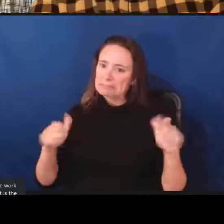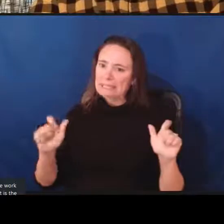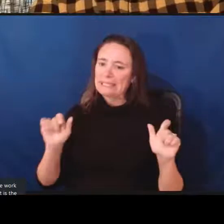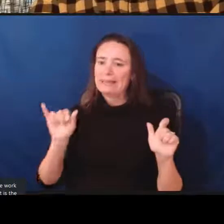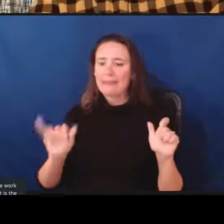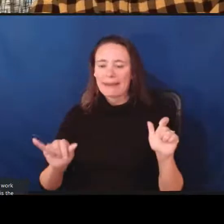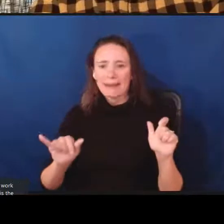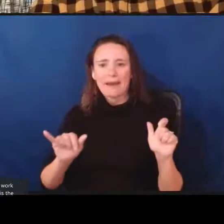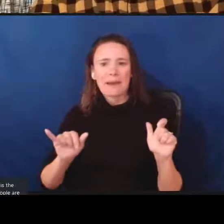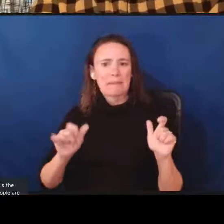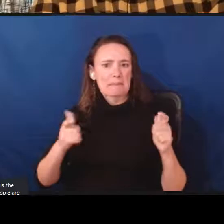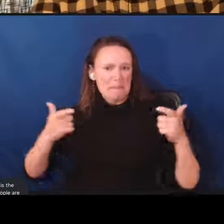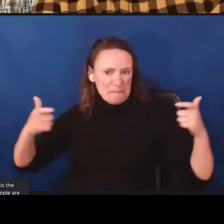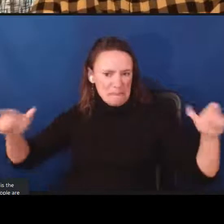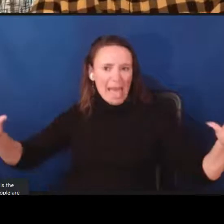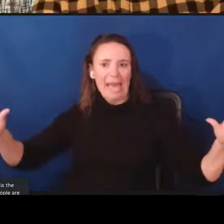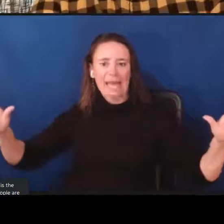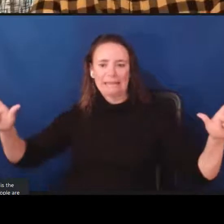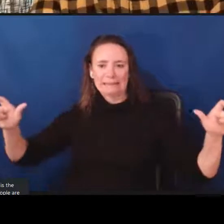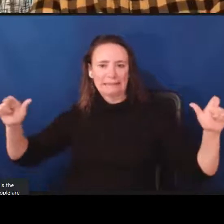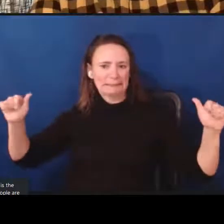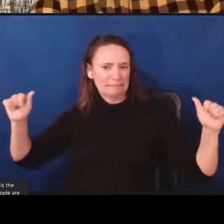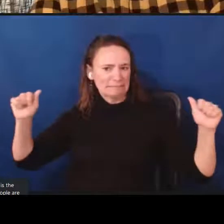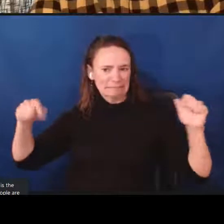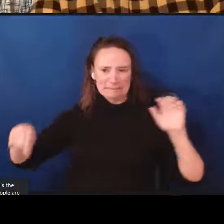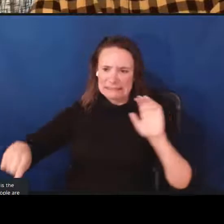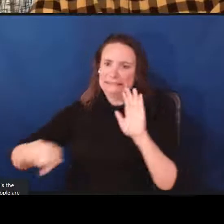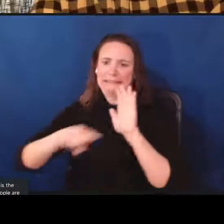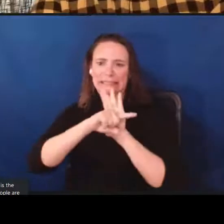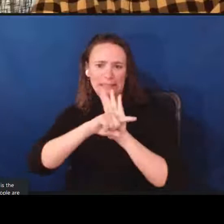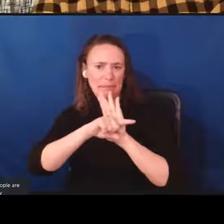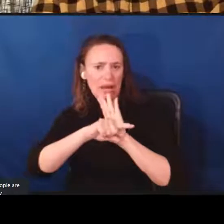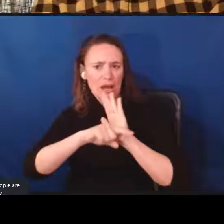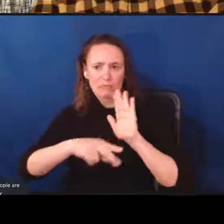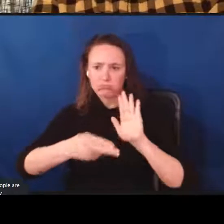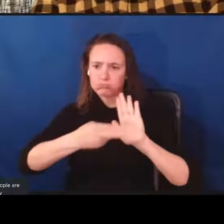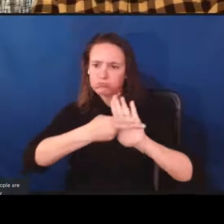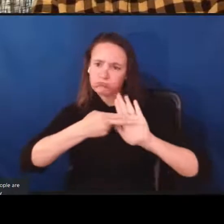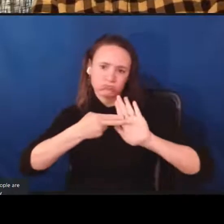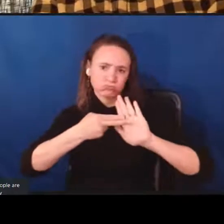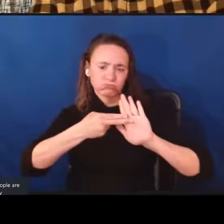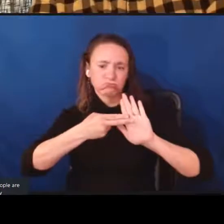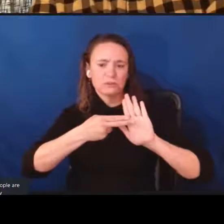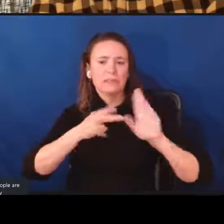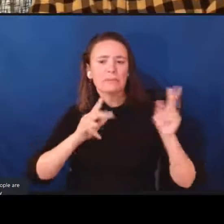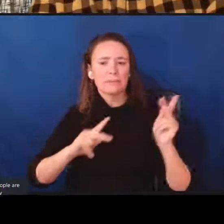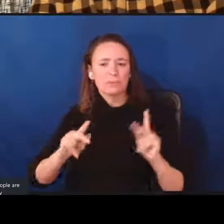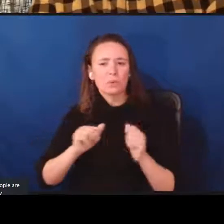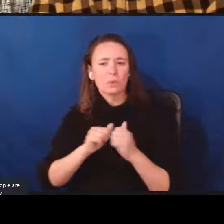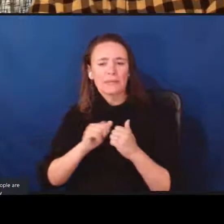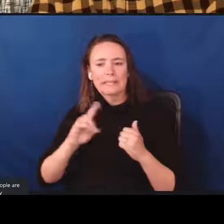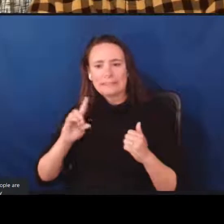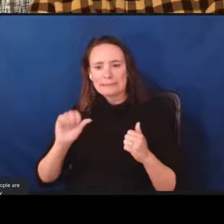that people with disabilities face, and it's really overwhelming in many countries,